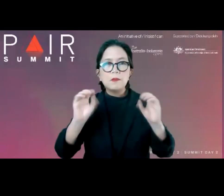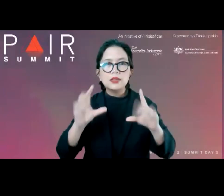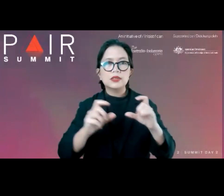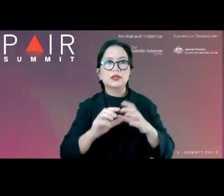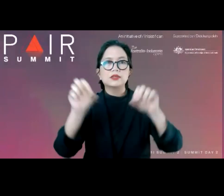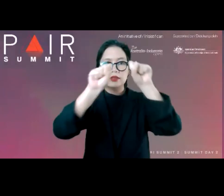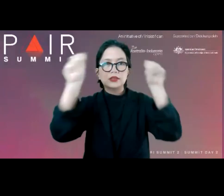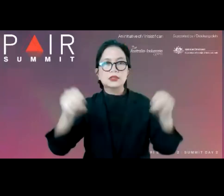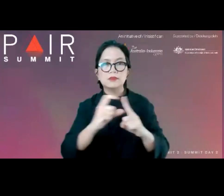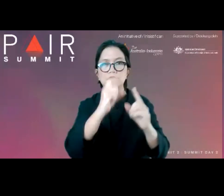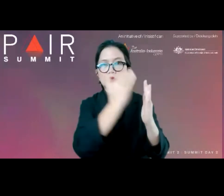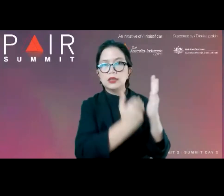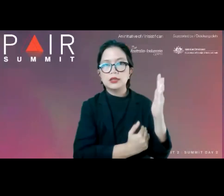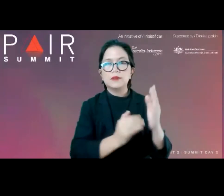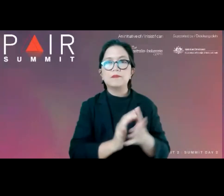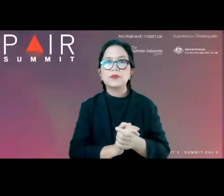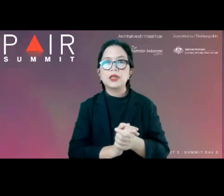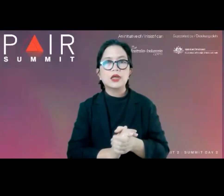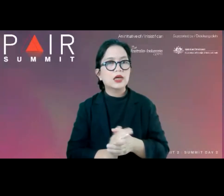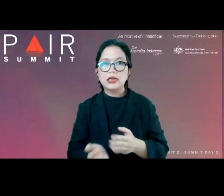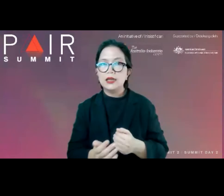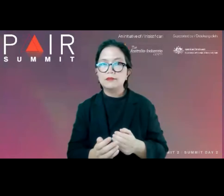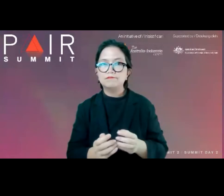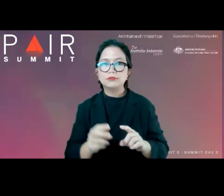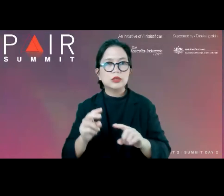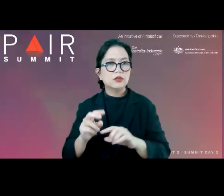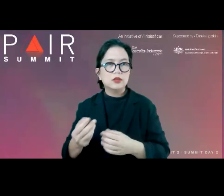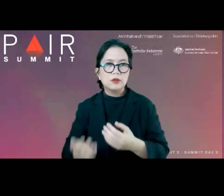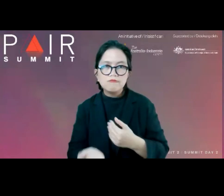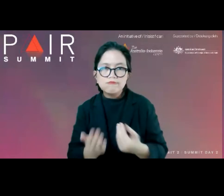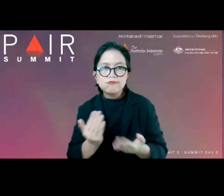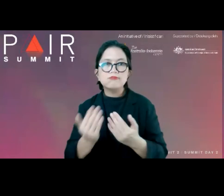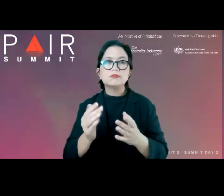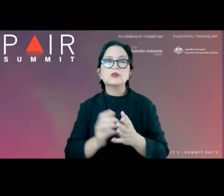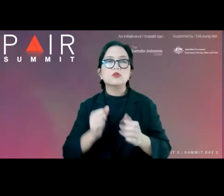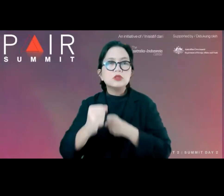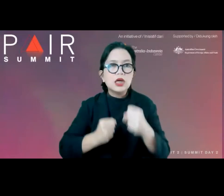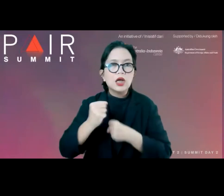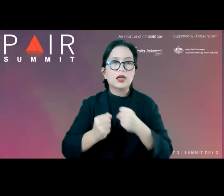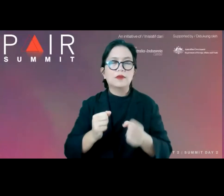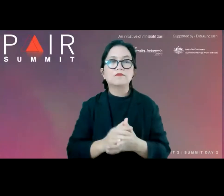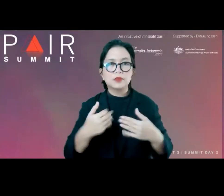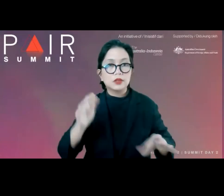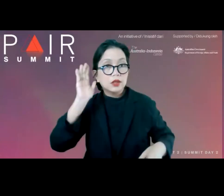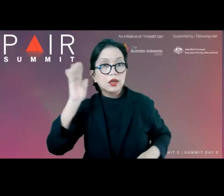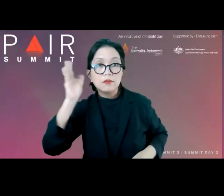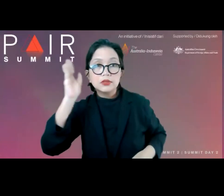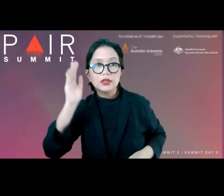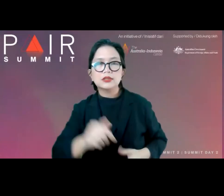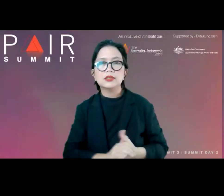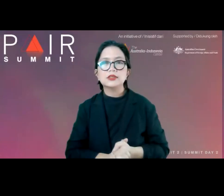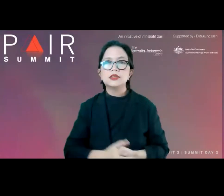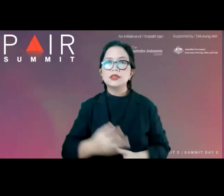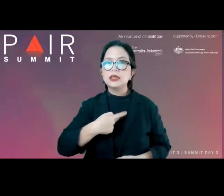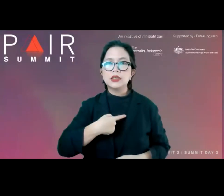huge duplication of effort. And we have heard from the presentation that you can't easily access the data that you need,